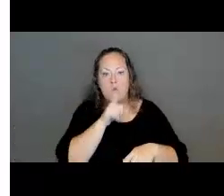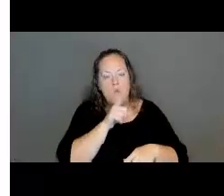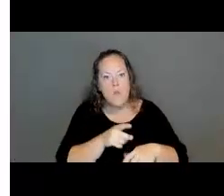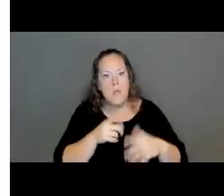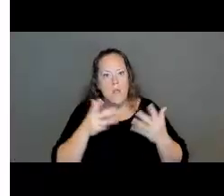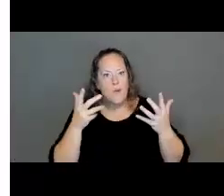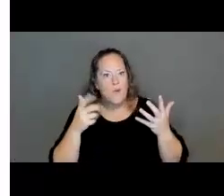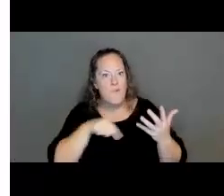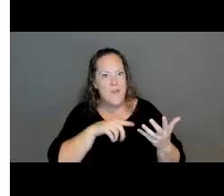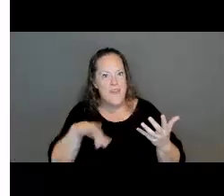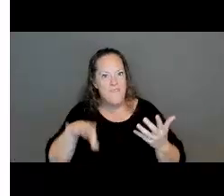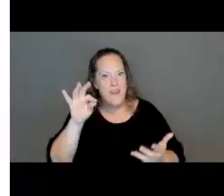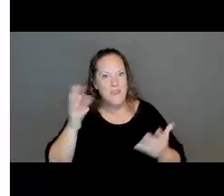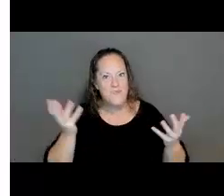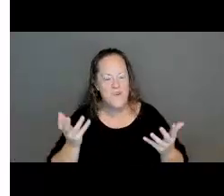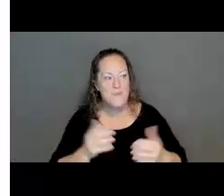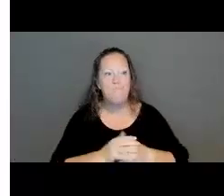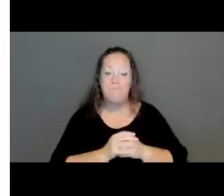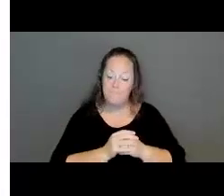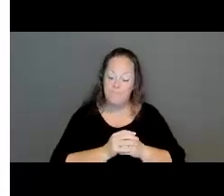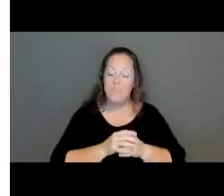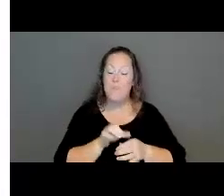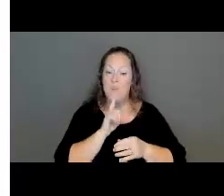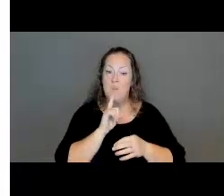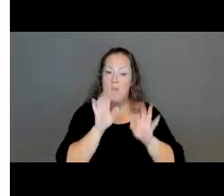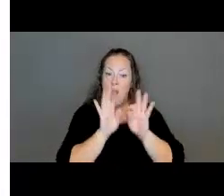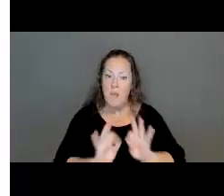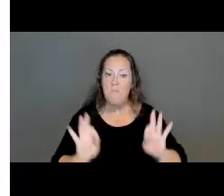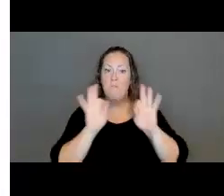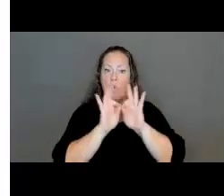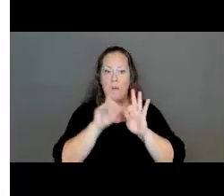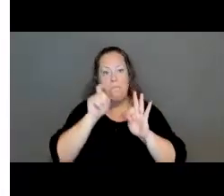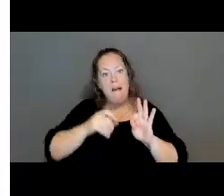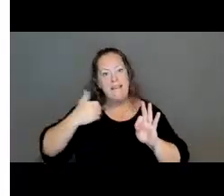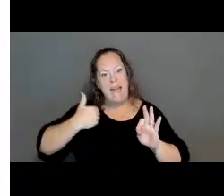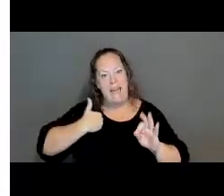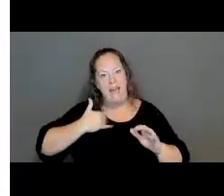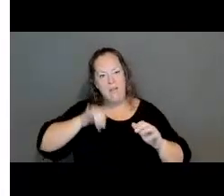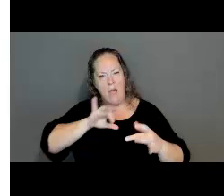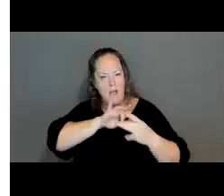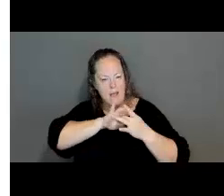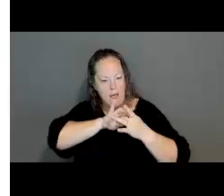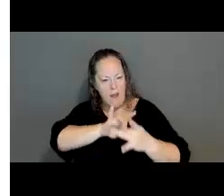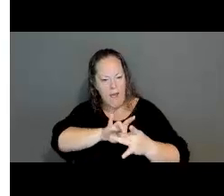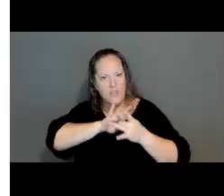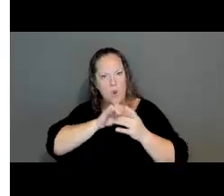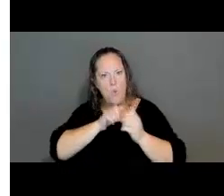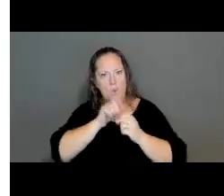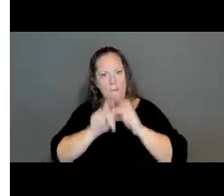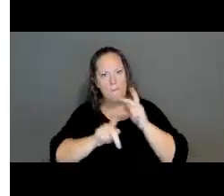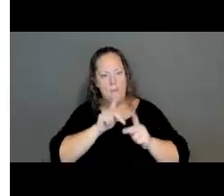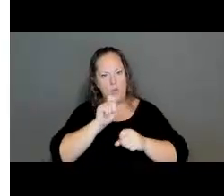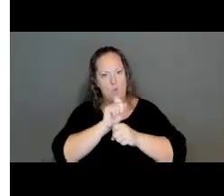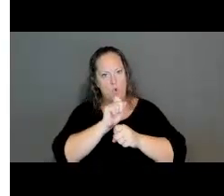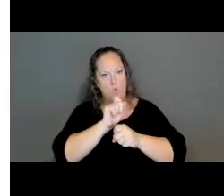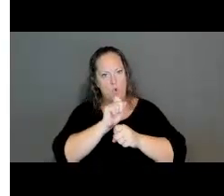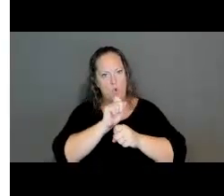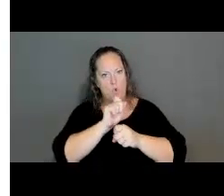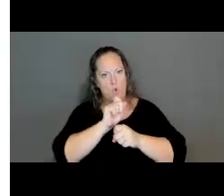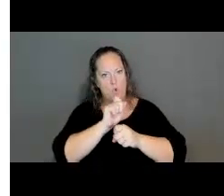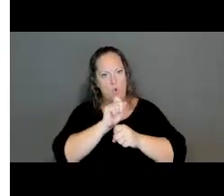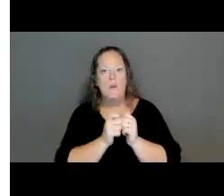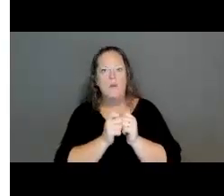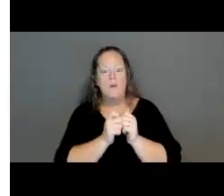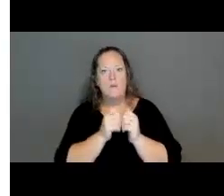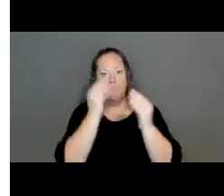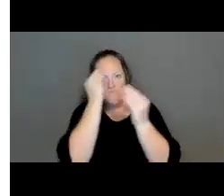important that you have a connection with folks that you're working with and that you're sharing this